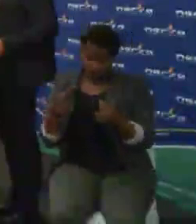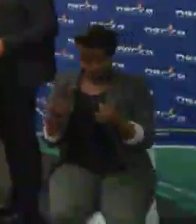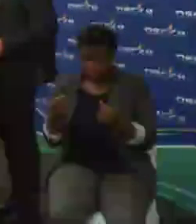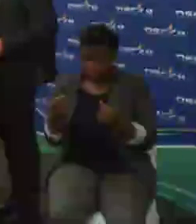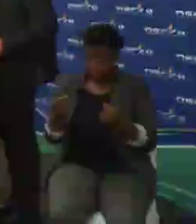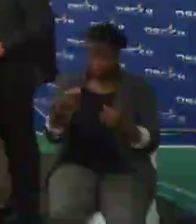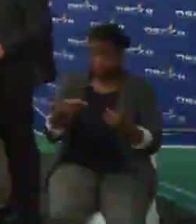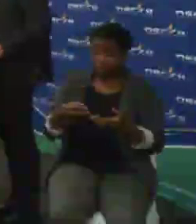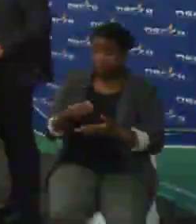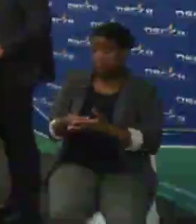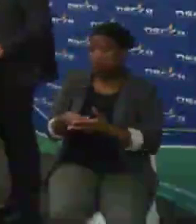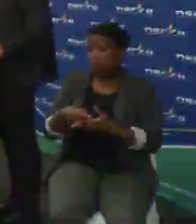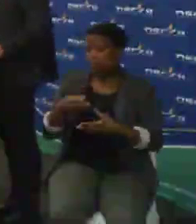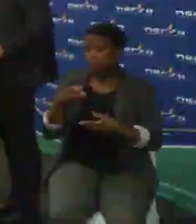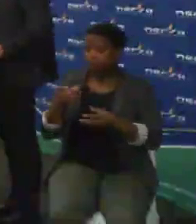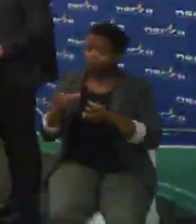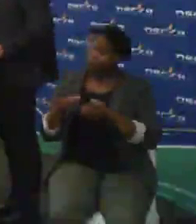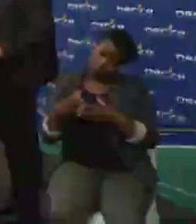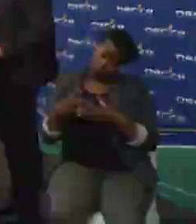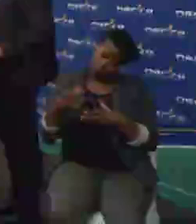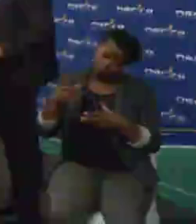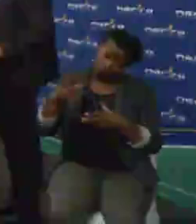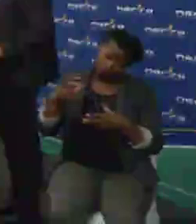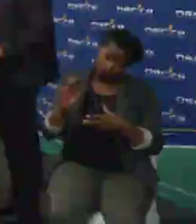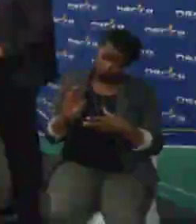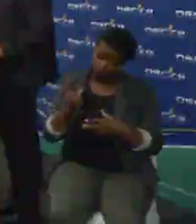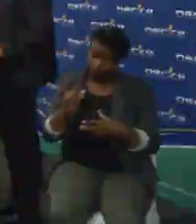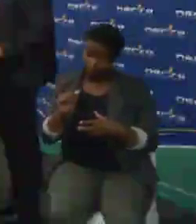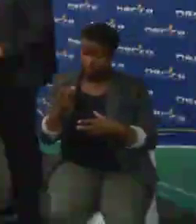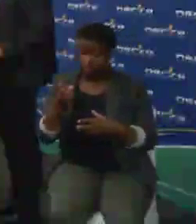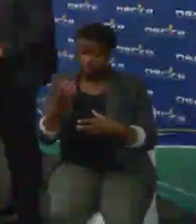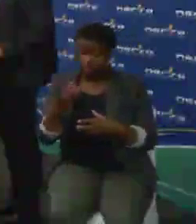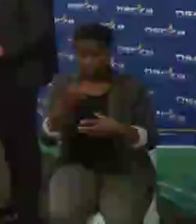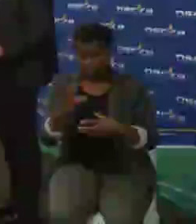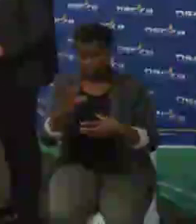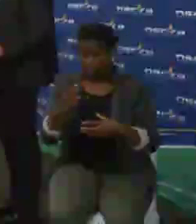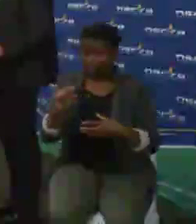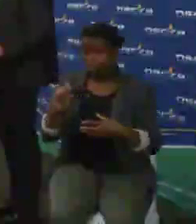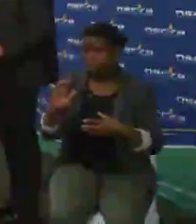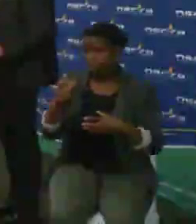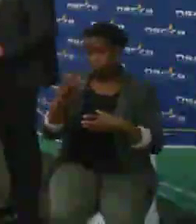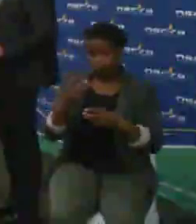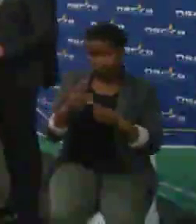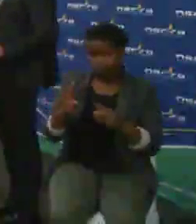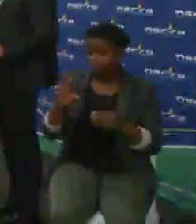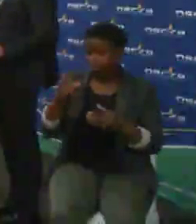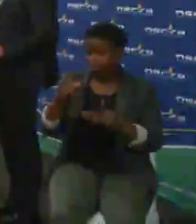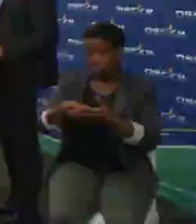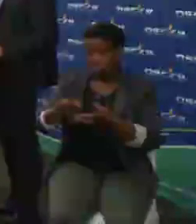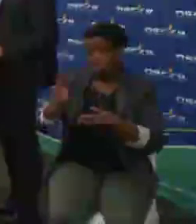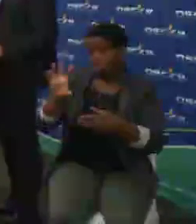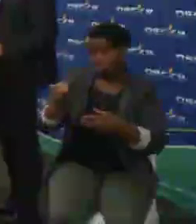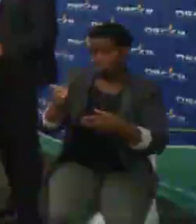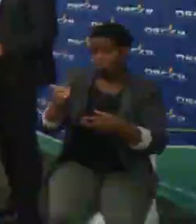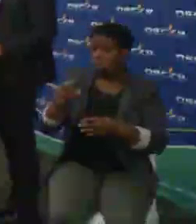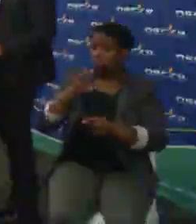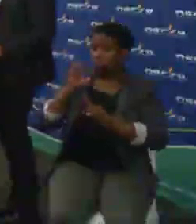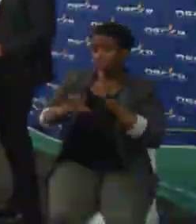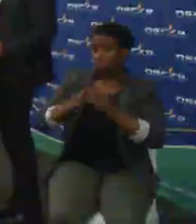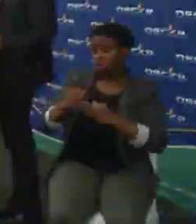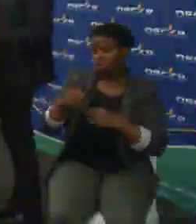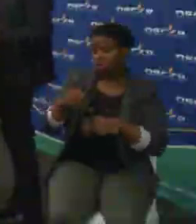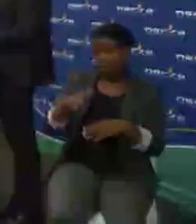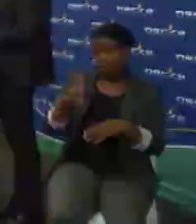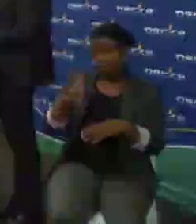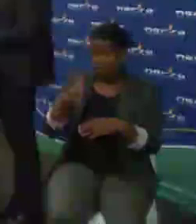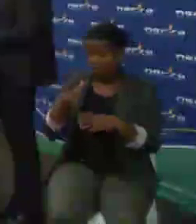some facts around that, just to understand that. That's all that we're asking. Yeah. So you can elaborate on that. Okay, so to elaborate